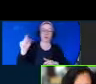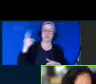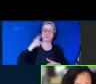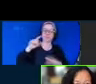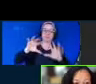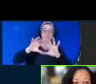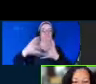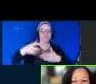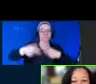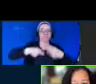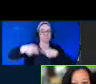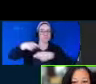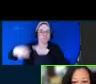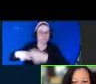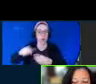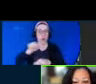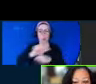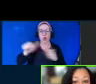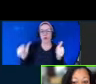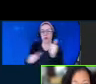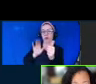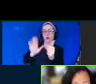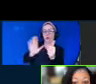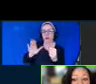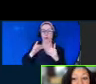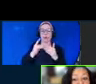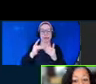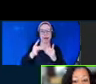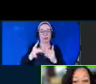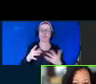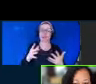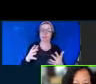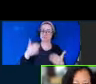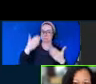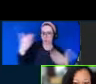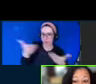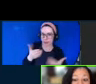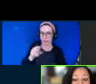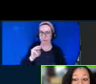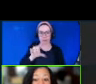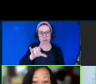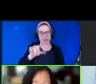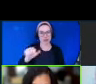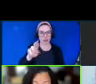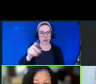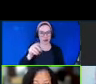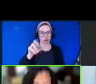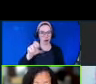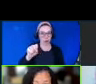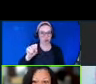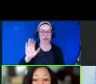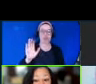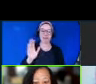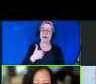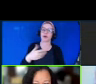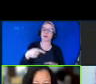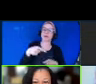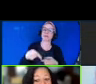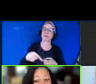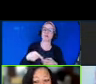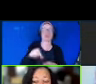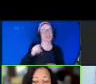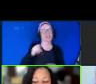work under her leadership. So it first gives me great privilege to welcome Melissa Rogers. She serves as the Special Assistant to